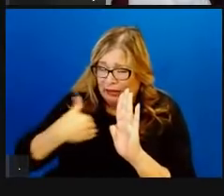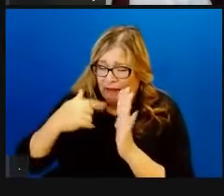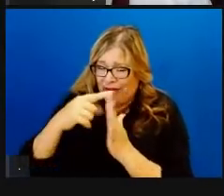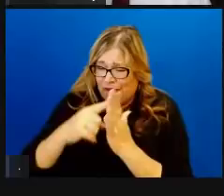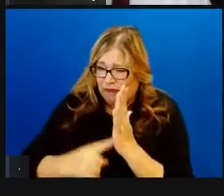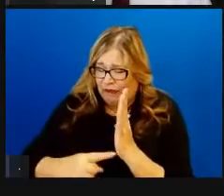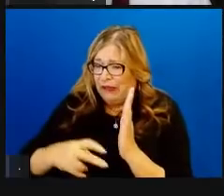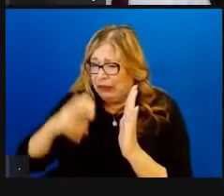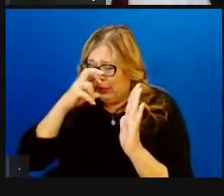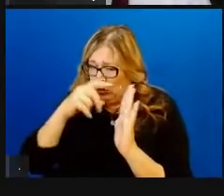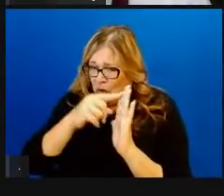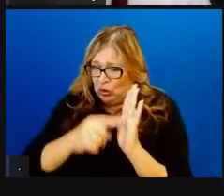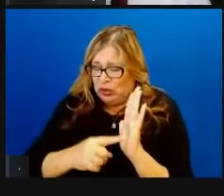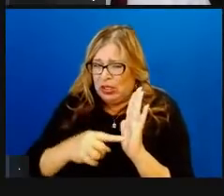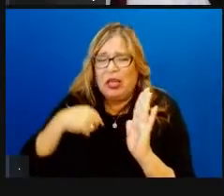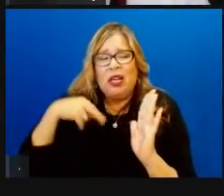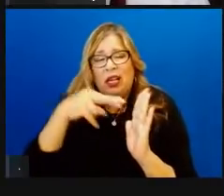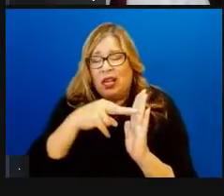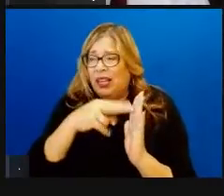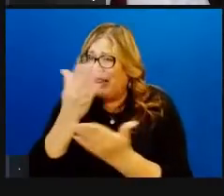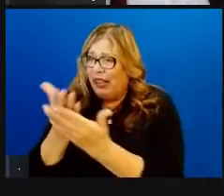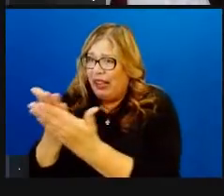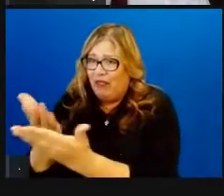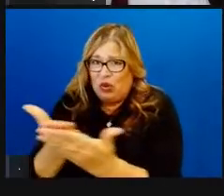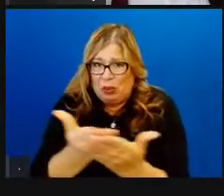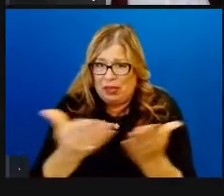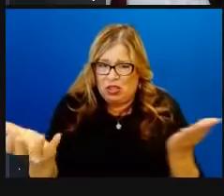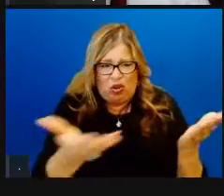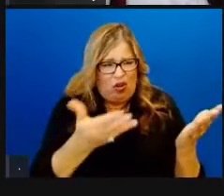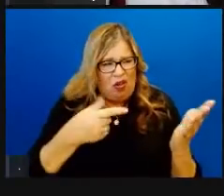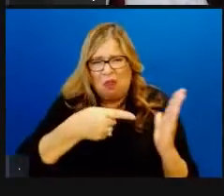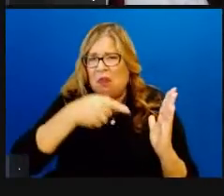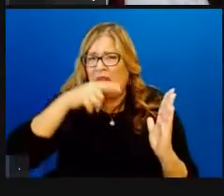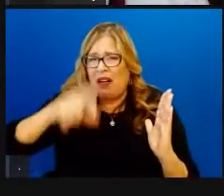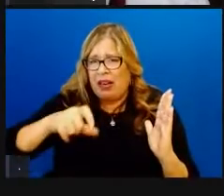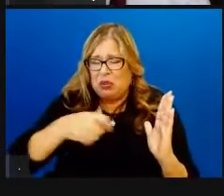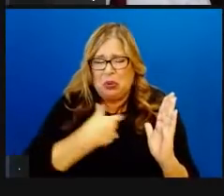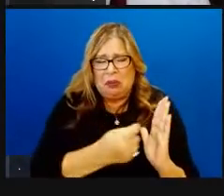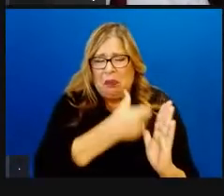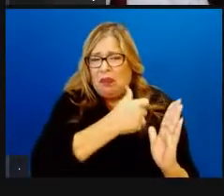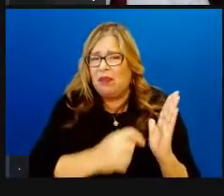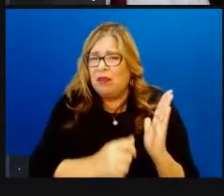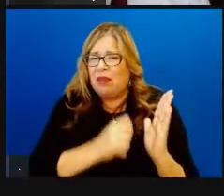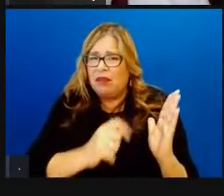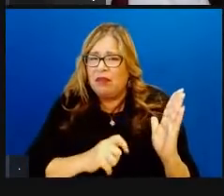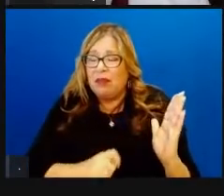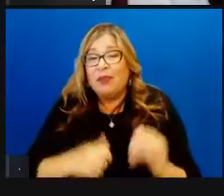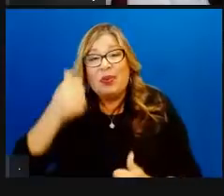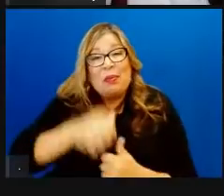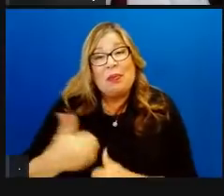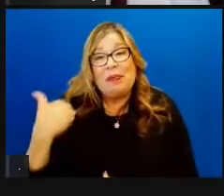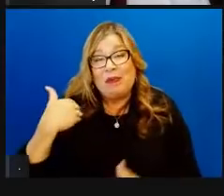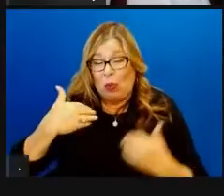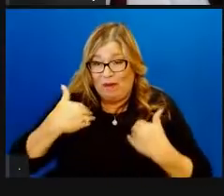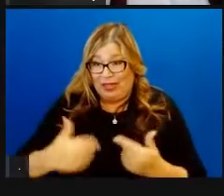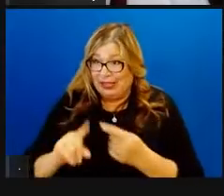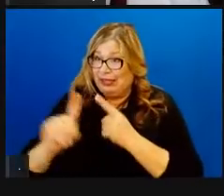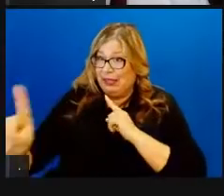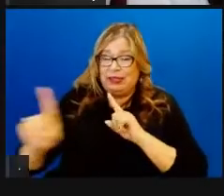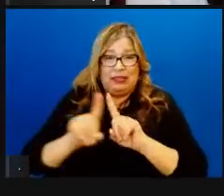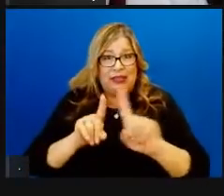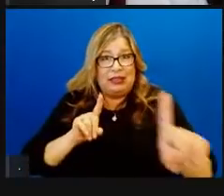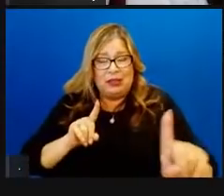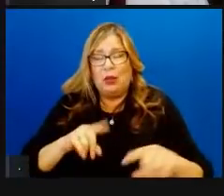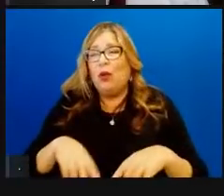strongly supported by the data. We've done that by shifting away from physical distancing as a key strategy, or even our